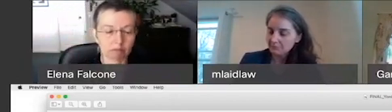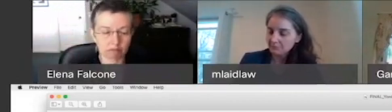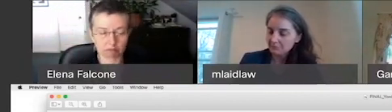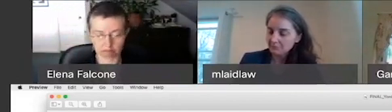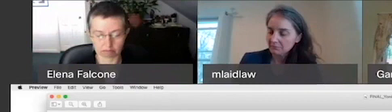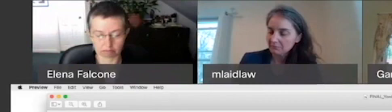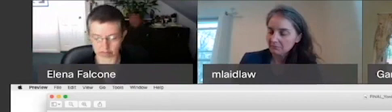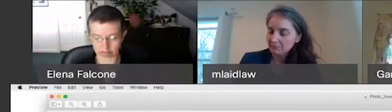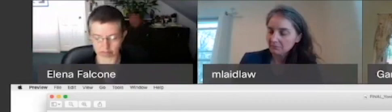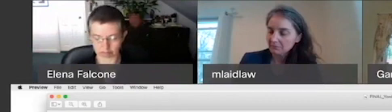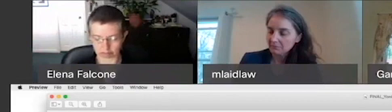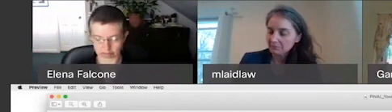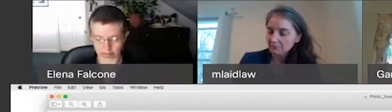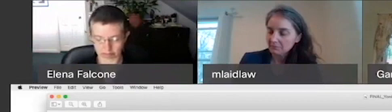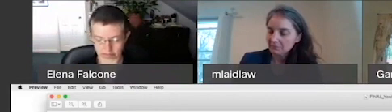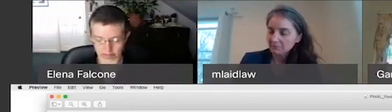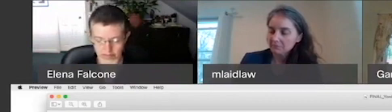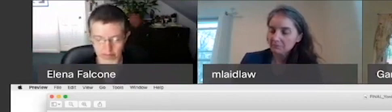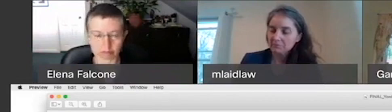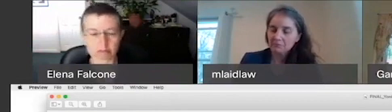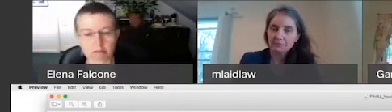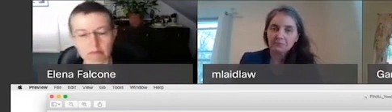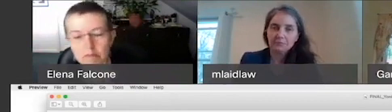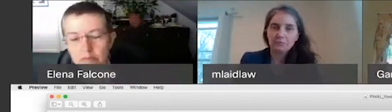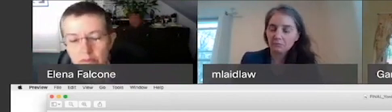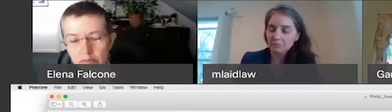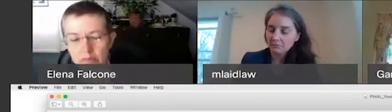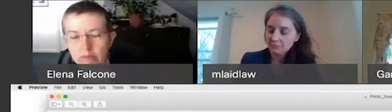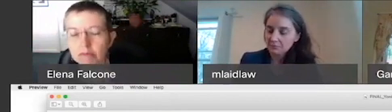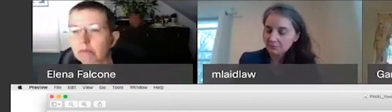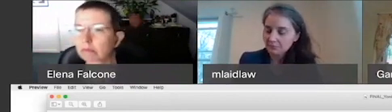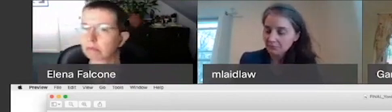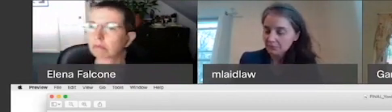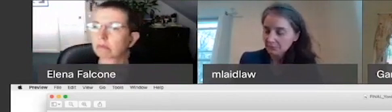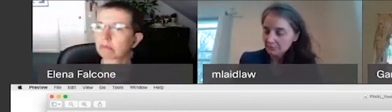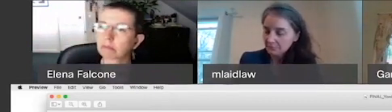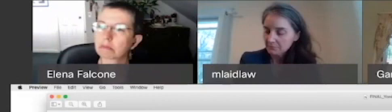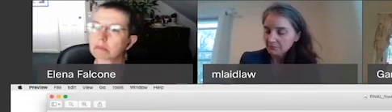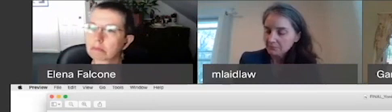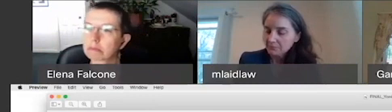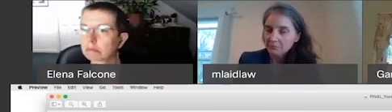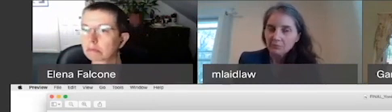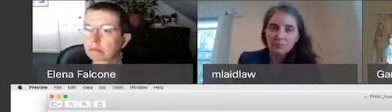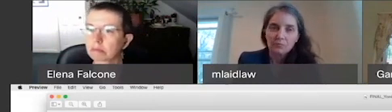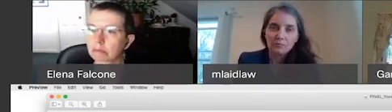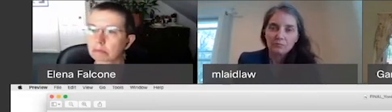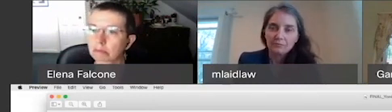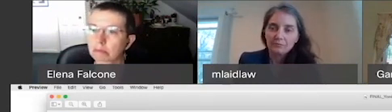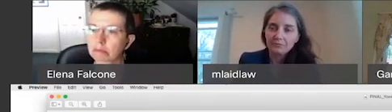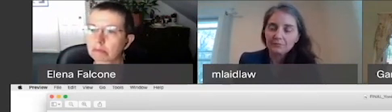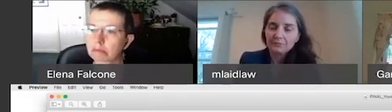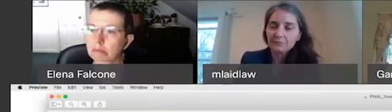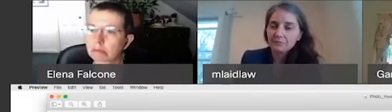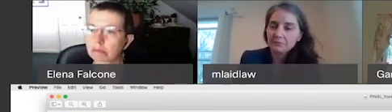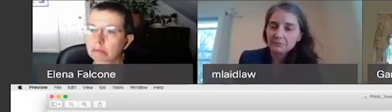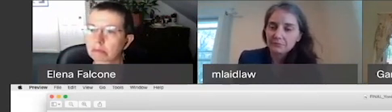of the van to use our transportation. It's a suggested donation of $1.